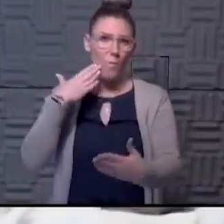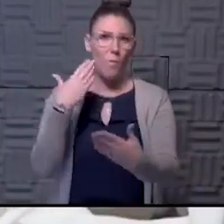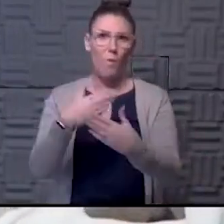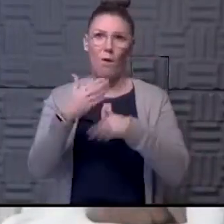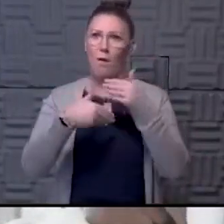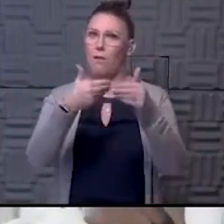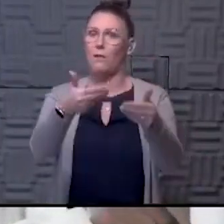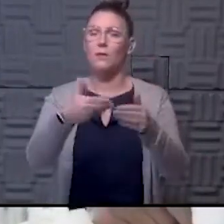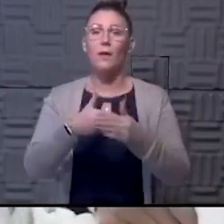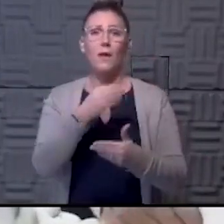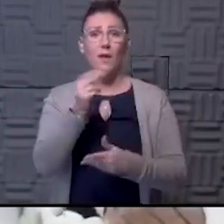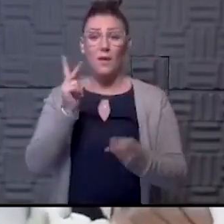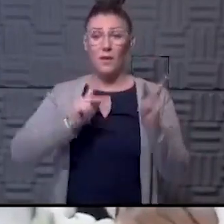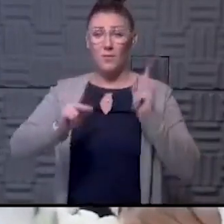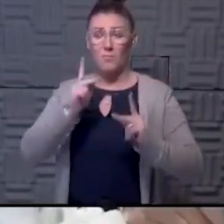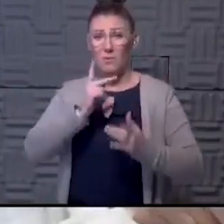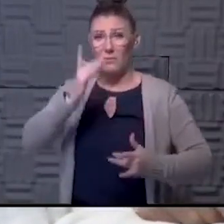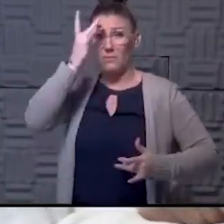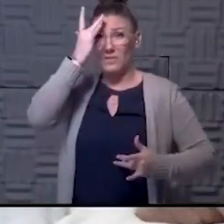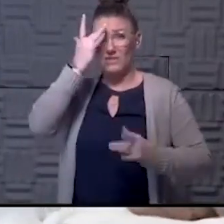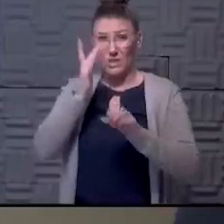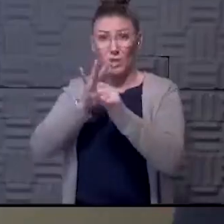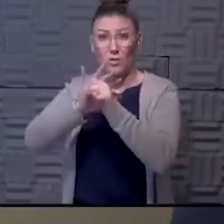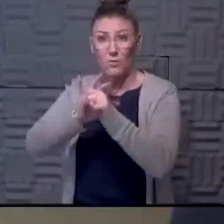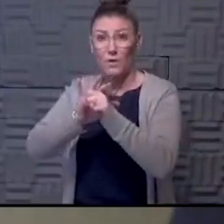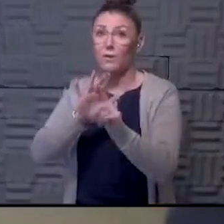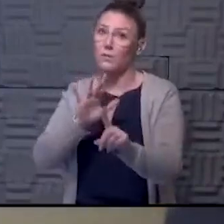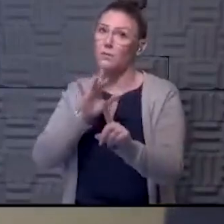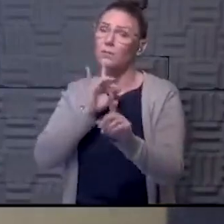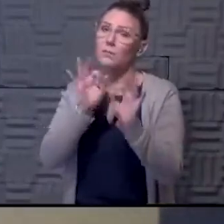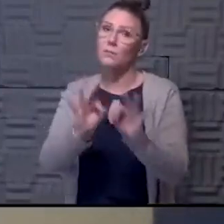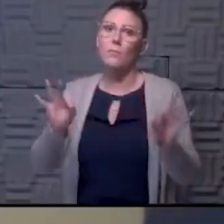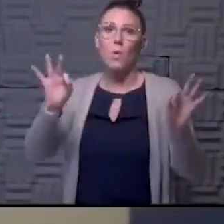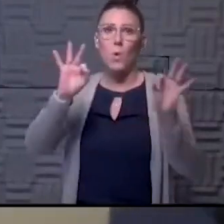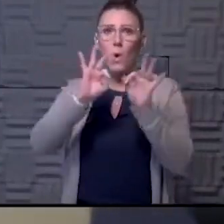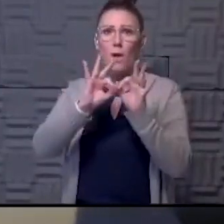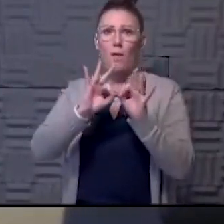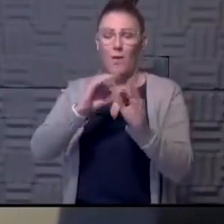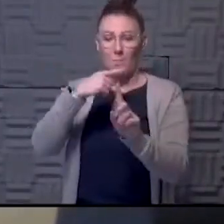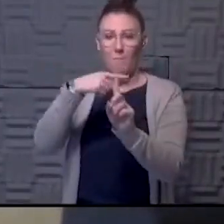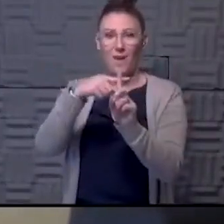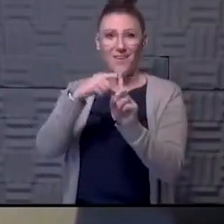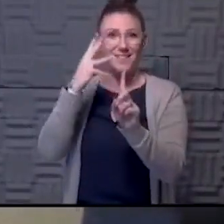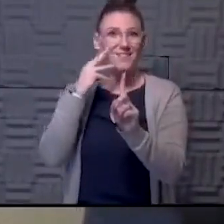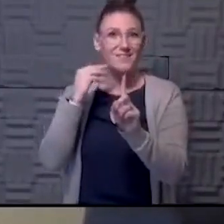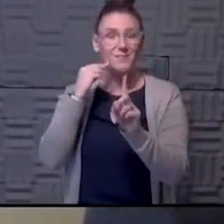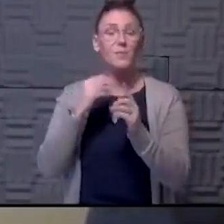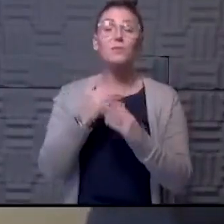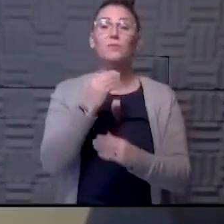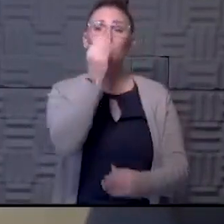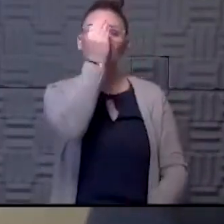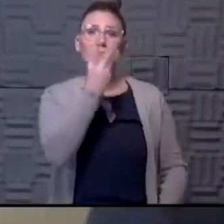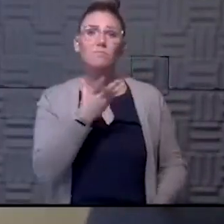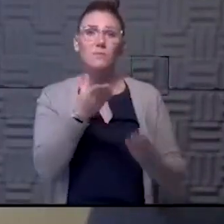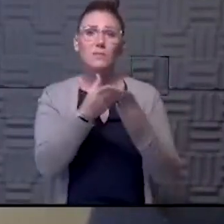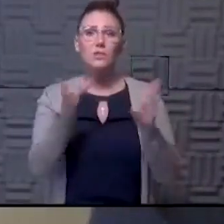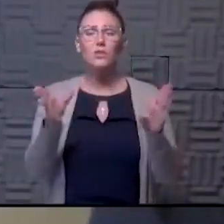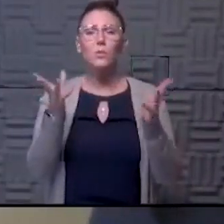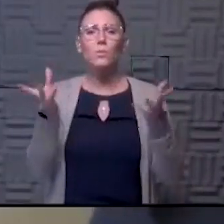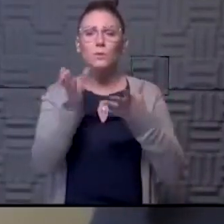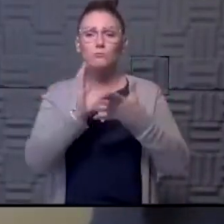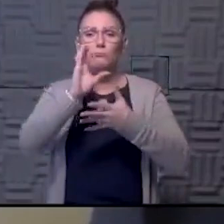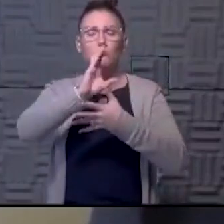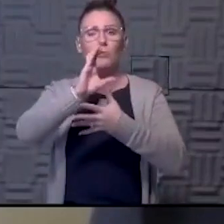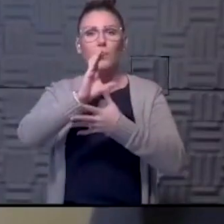And when folks are sick with COVID, that is such an important thing to have that positive experience. So tell us a little bit in general. What are the criteria